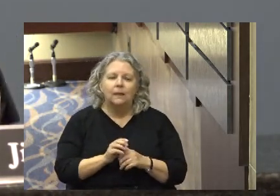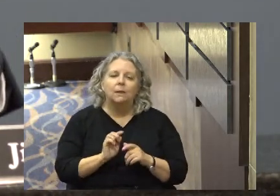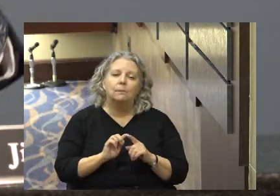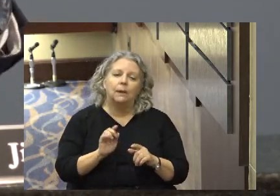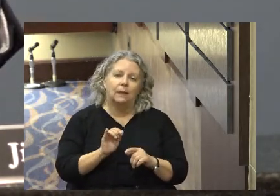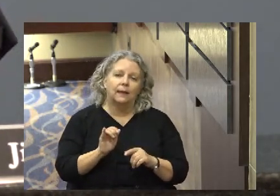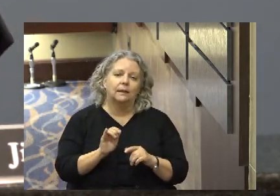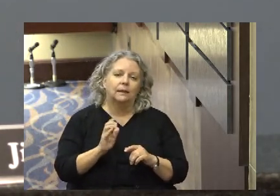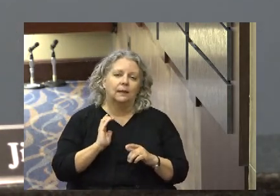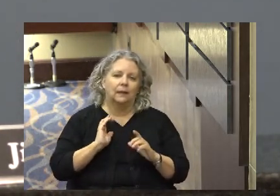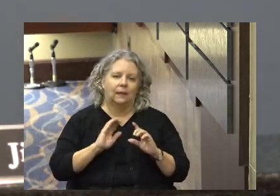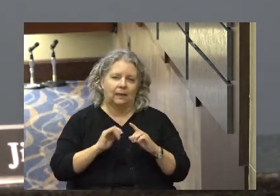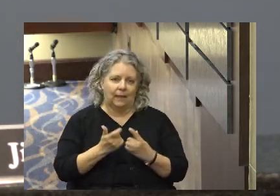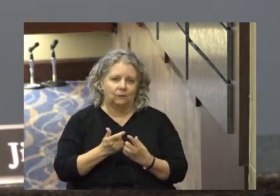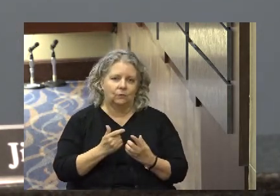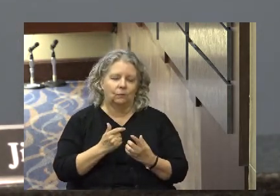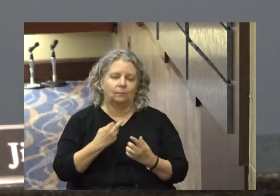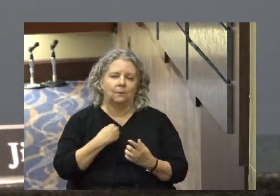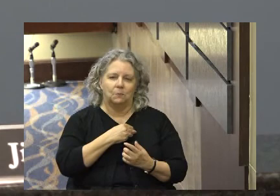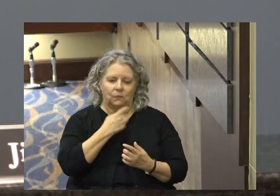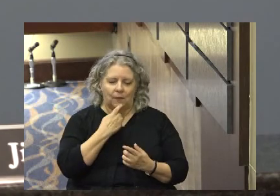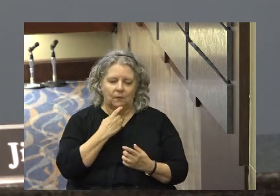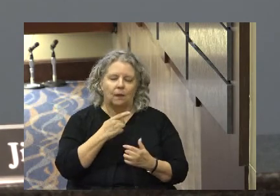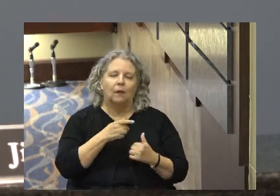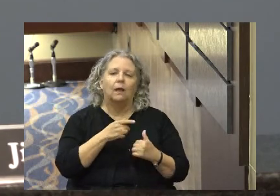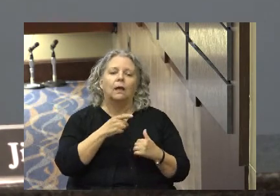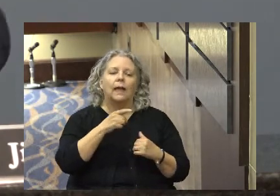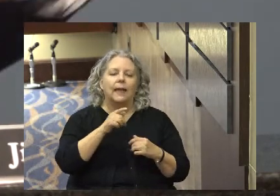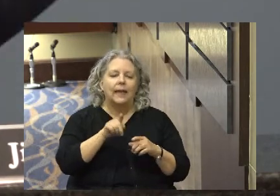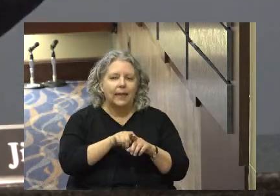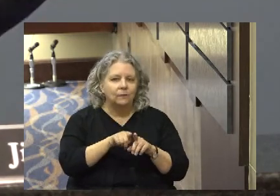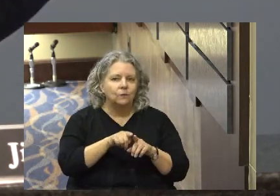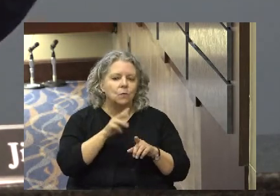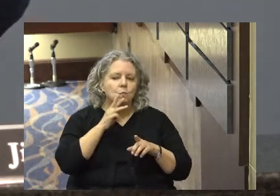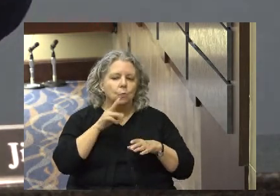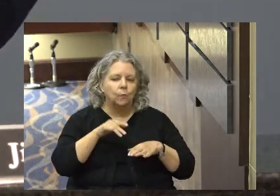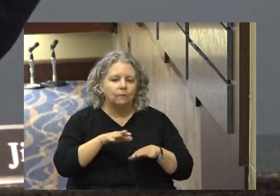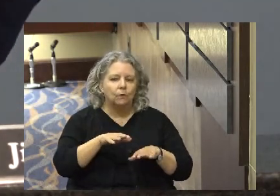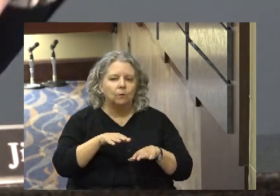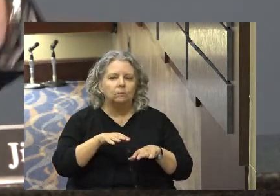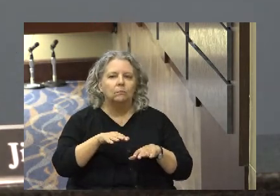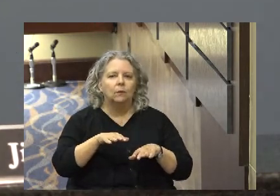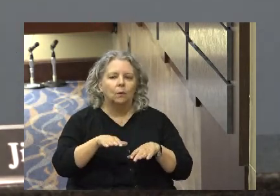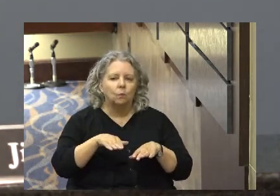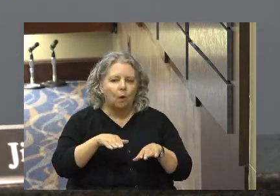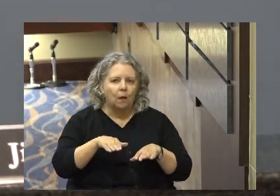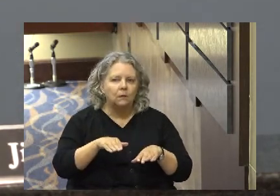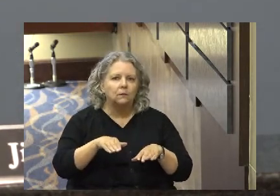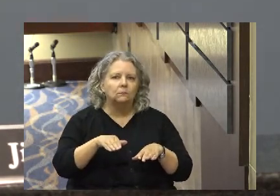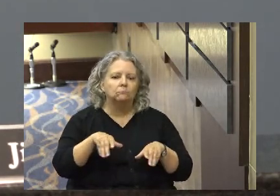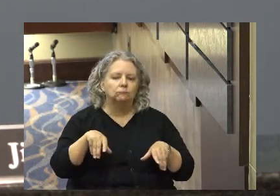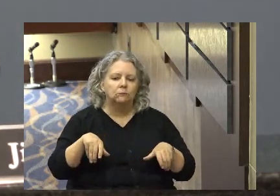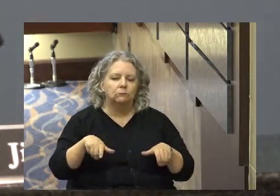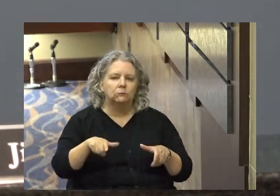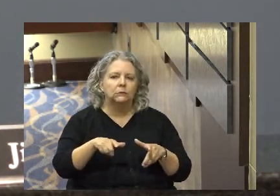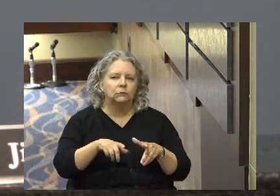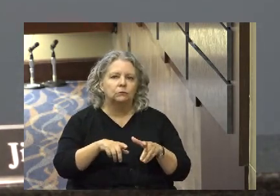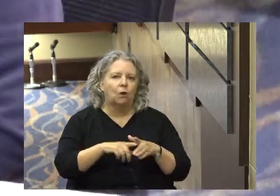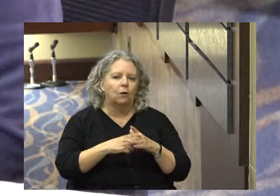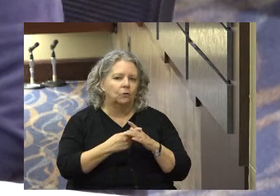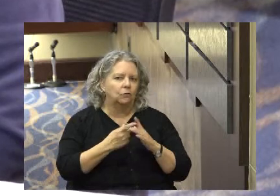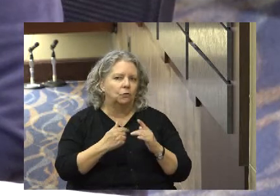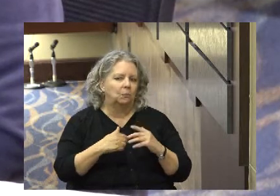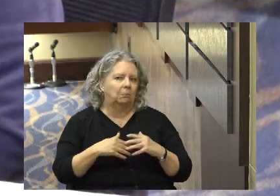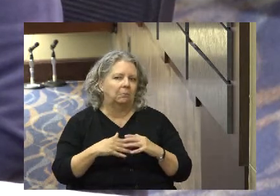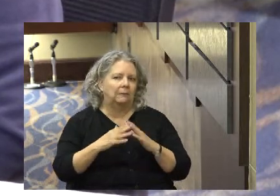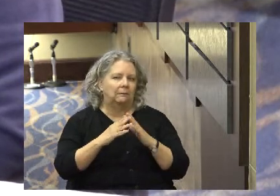as we get this Riverwalk sort of looking the way we wanted it to for the last 150 years, let's hopefully coincide it